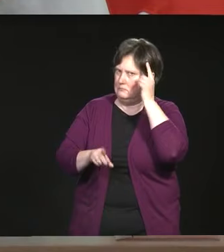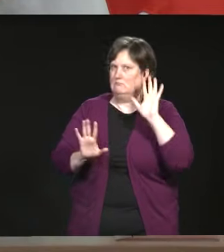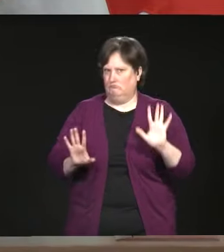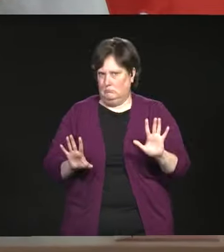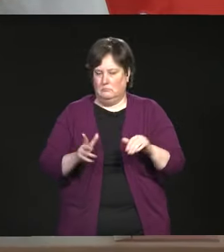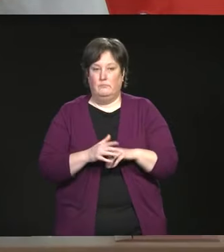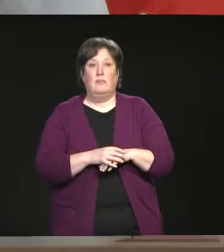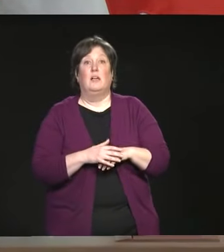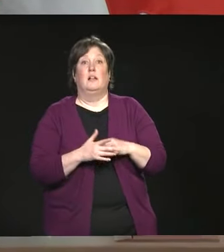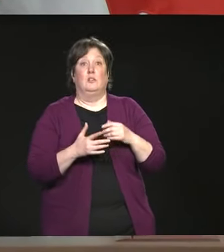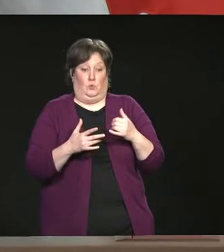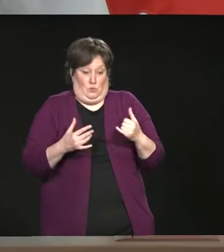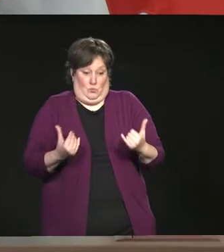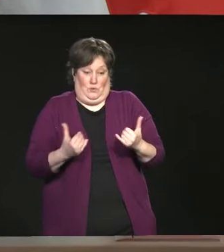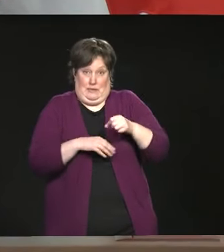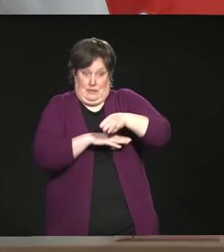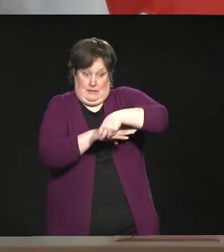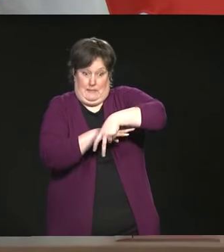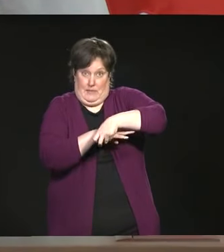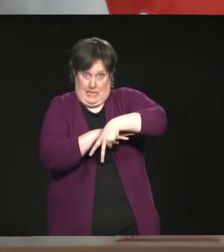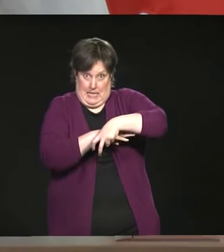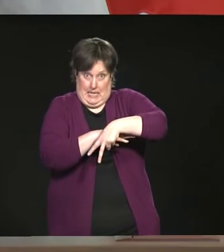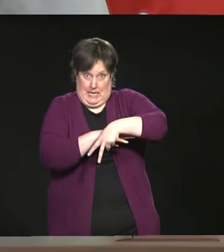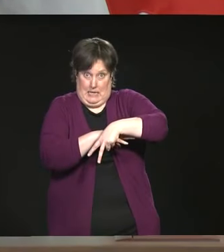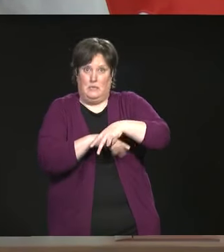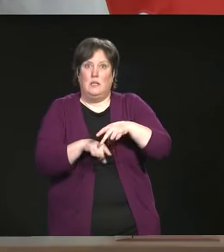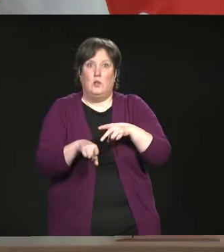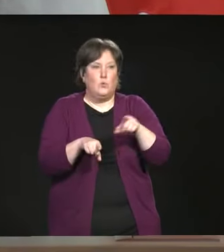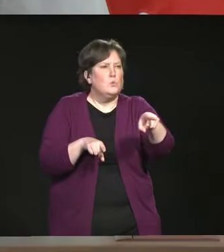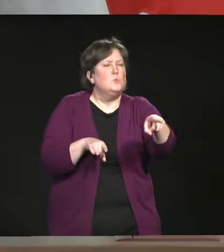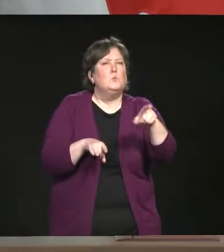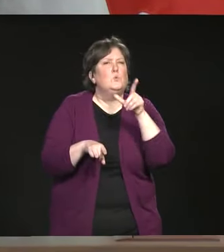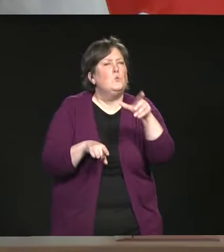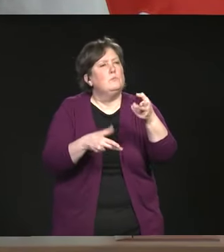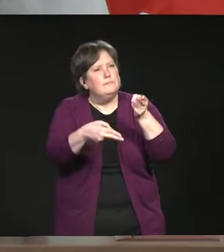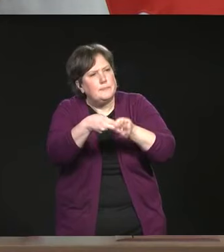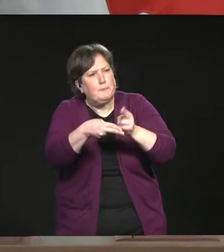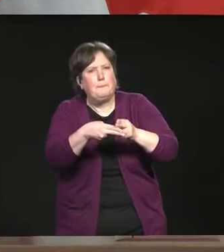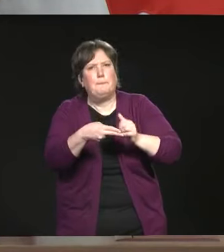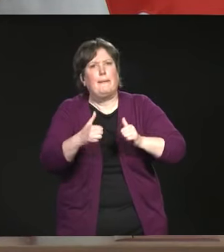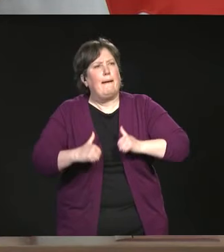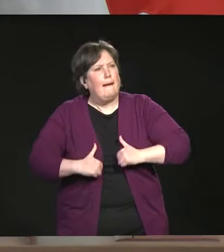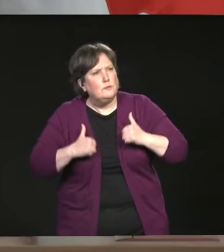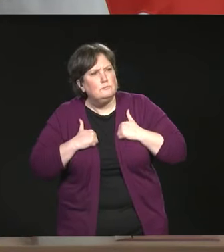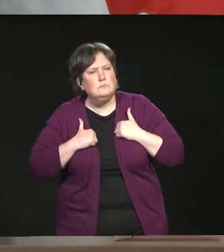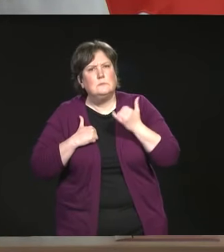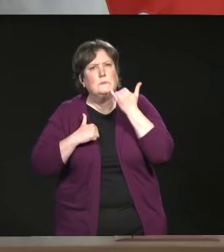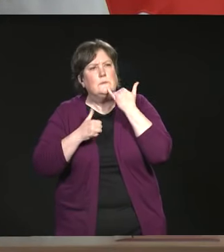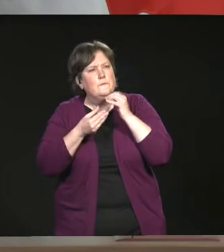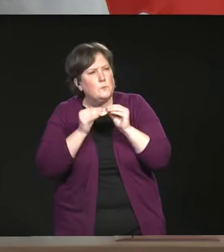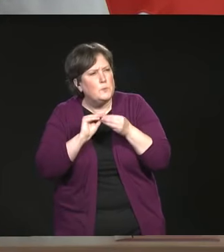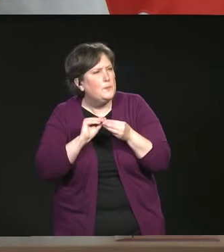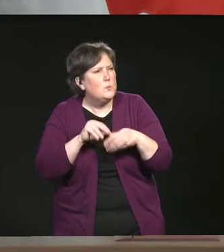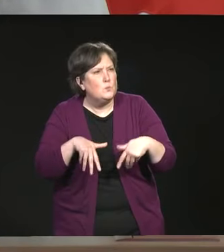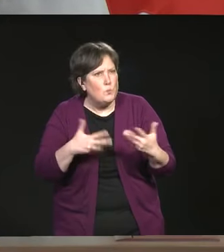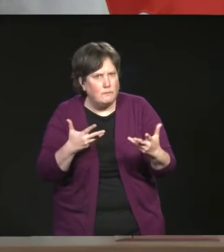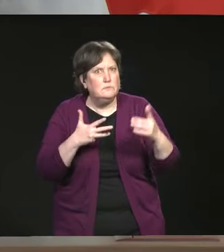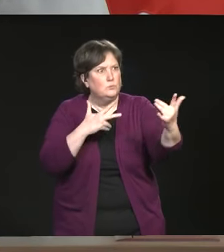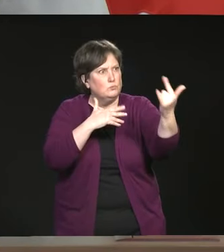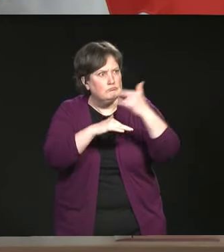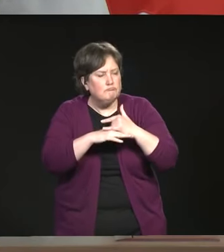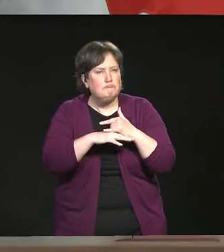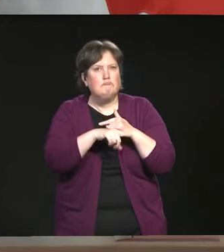taking the contact details of all returning, of all people coming into Canada, and then we will